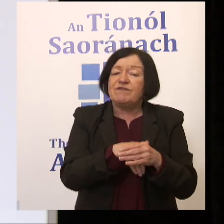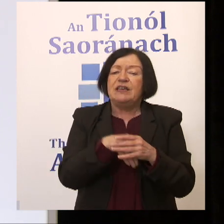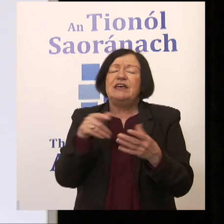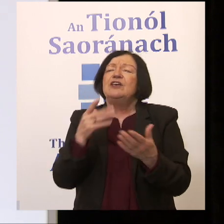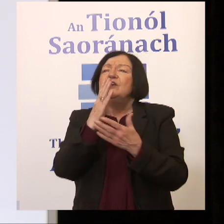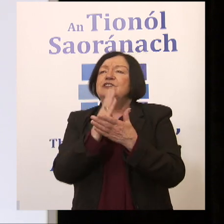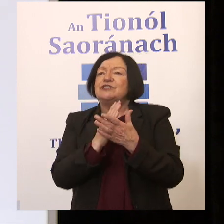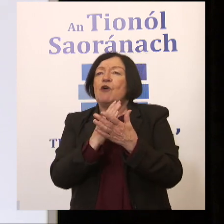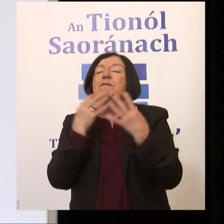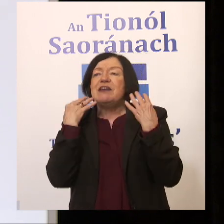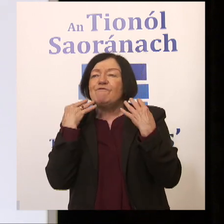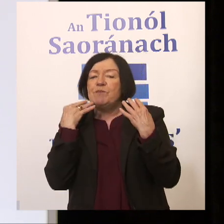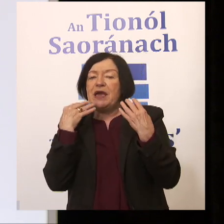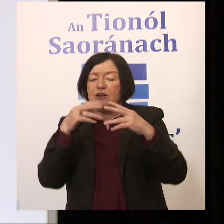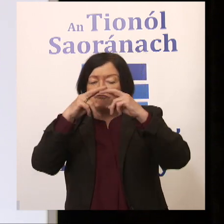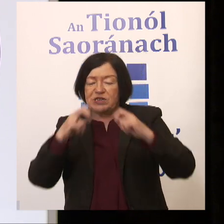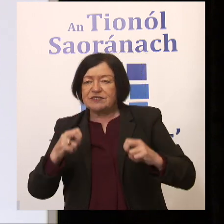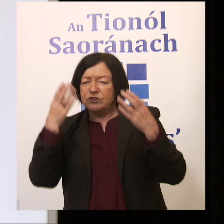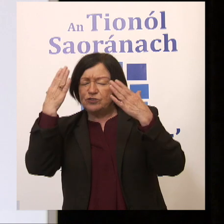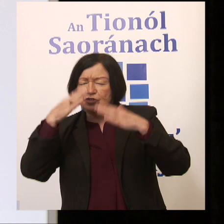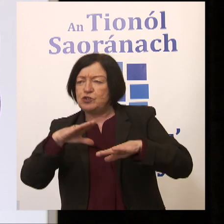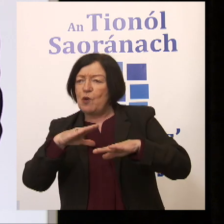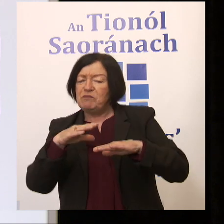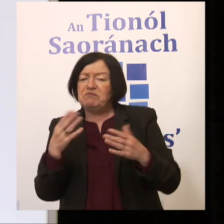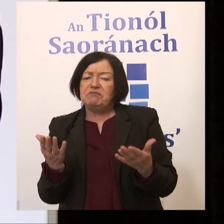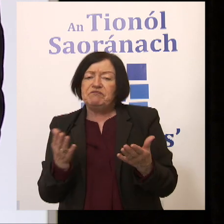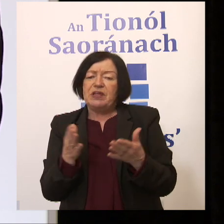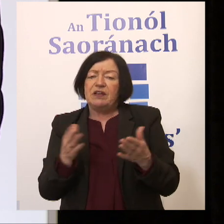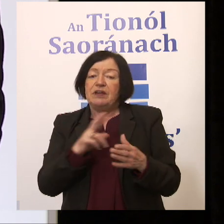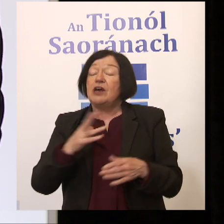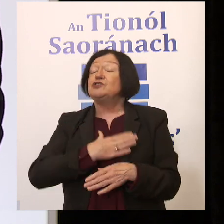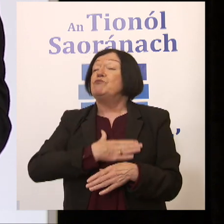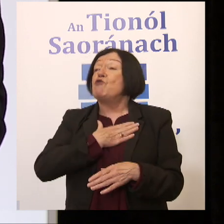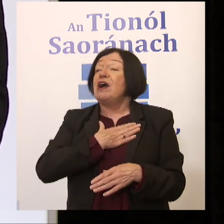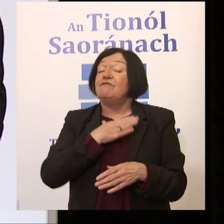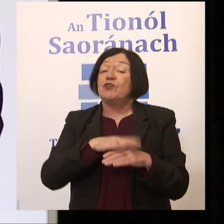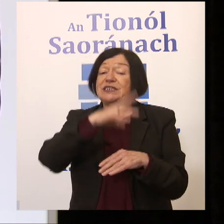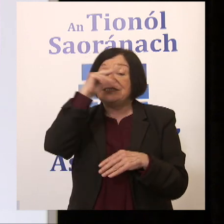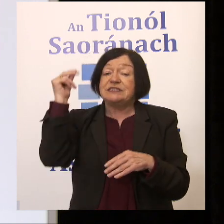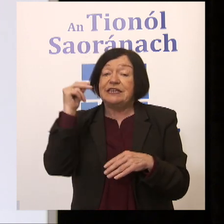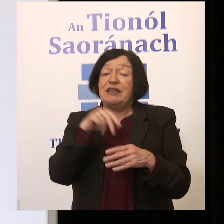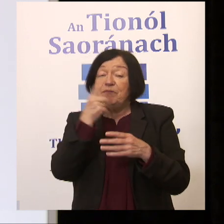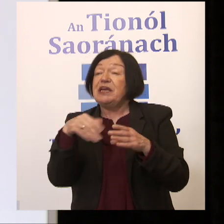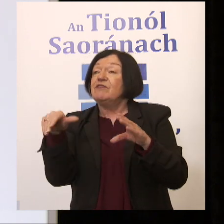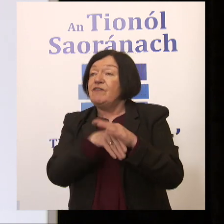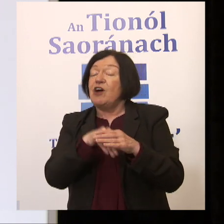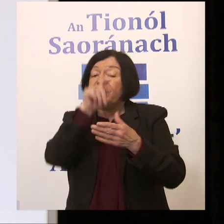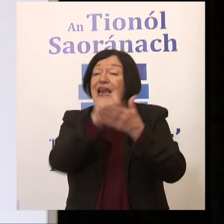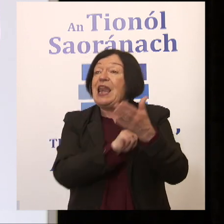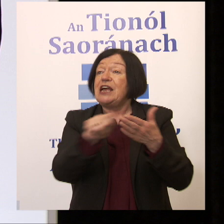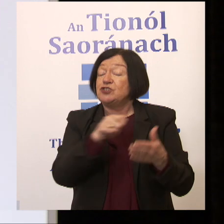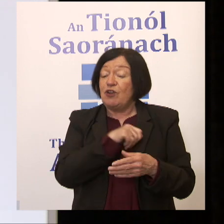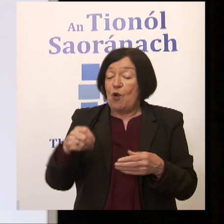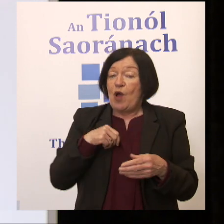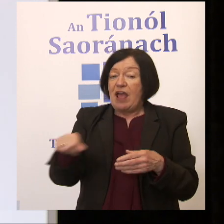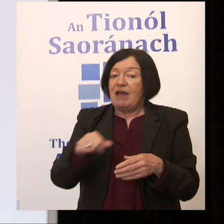some statistical information, some research suggesting, maybe not necessarily surprisingly so, that, for example, participation in elections at local level